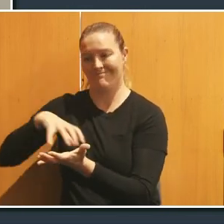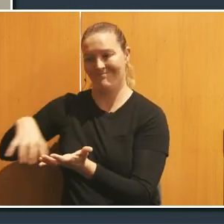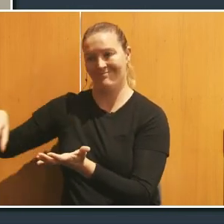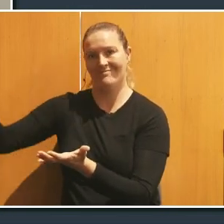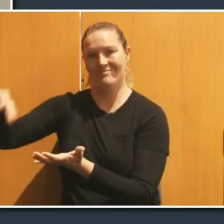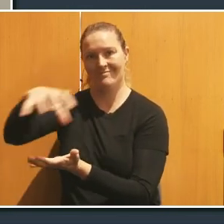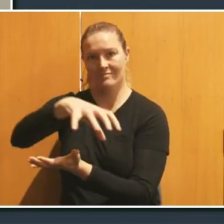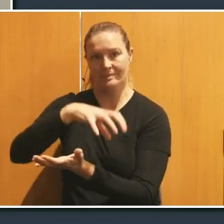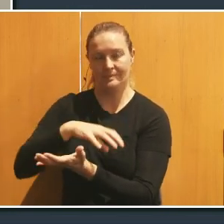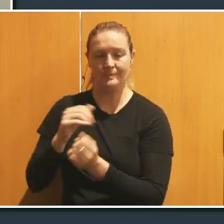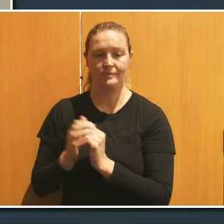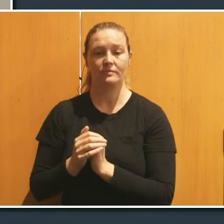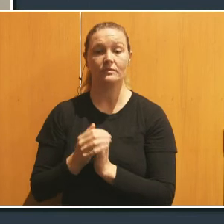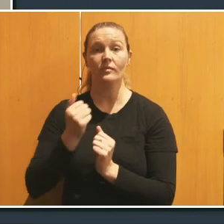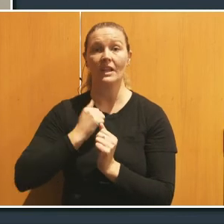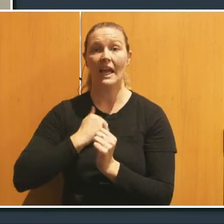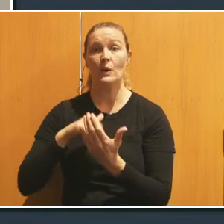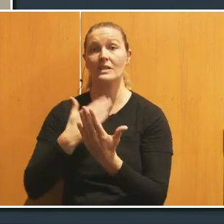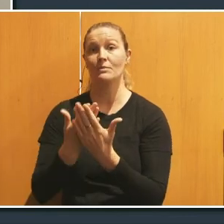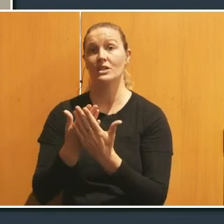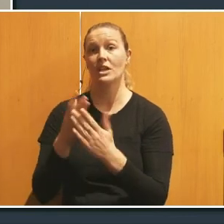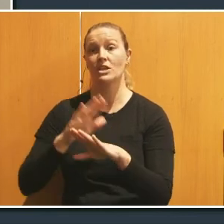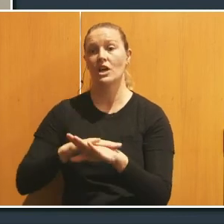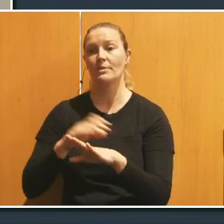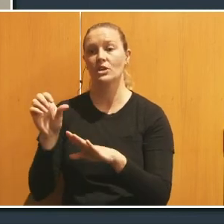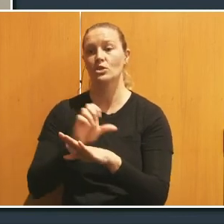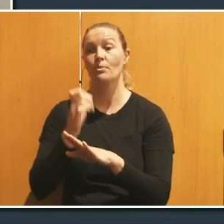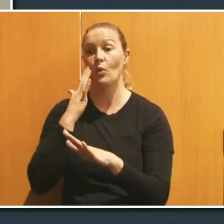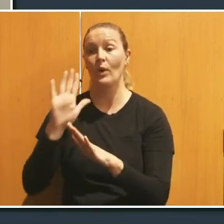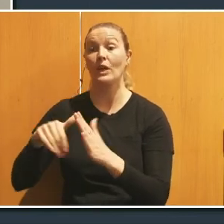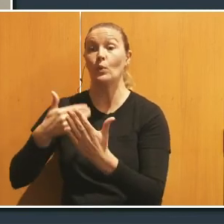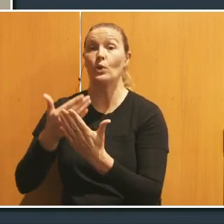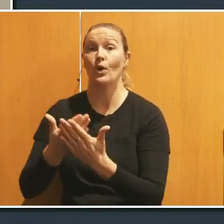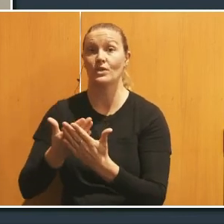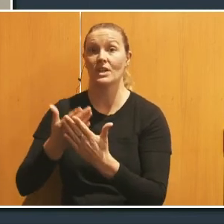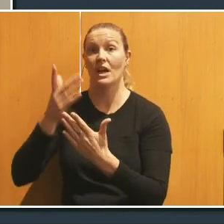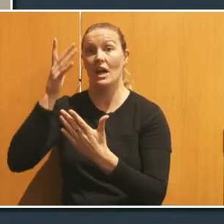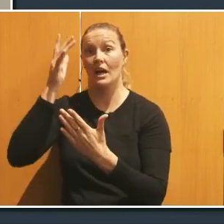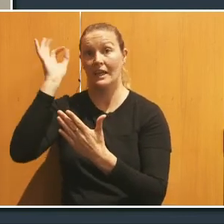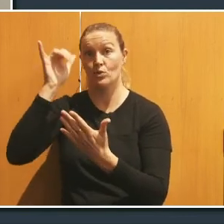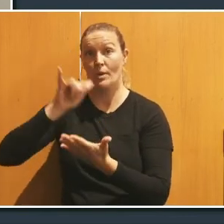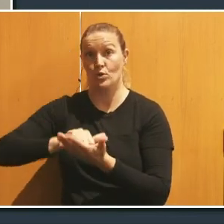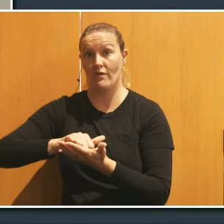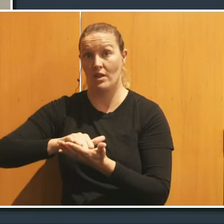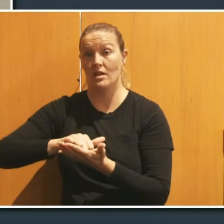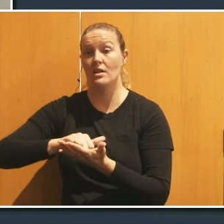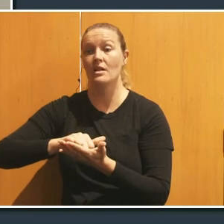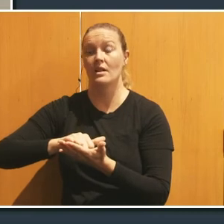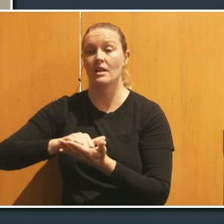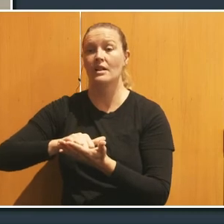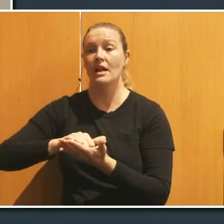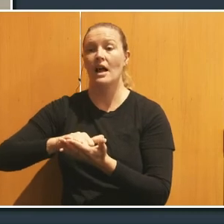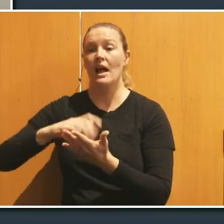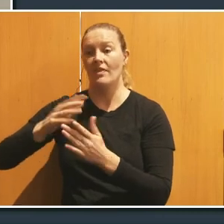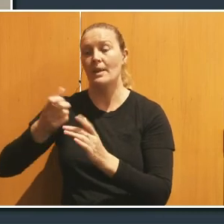is that timing should be assessment on lodgement of resource consent. So what is the policy at the time that we lodged a resource consent for the village? And